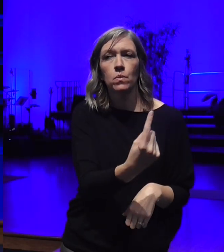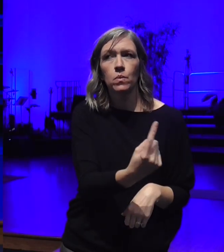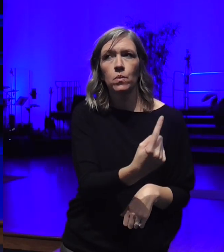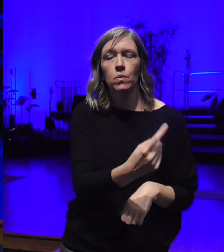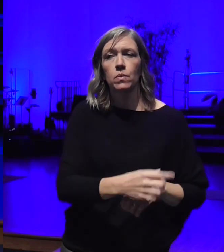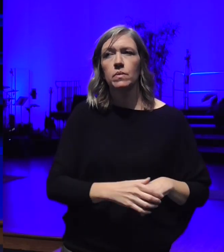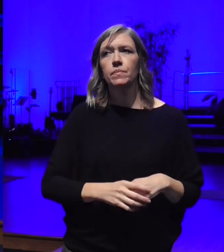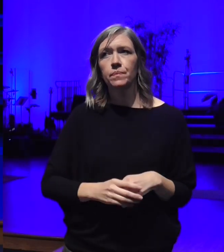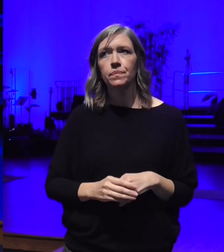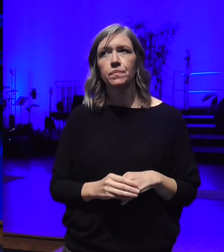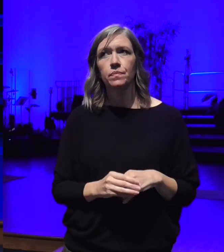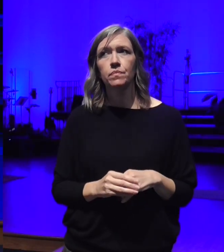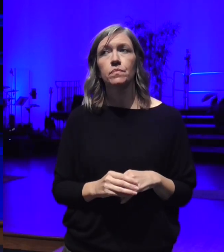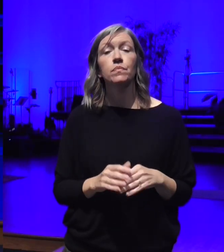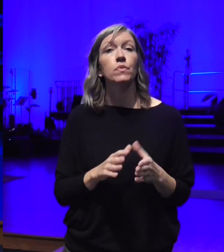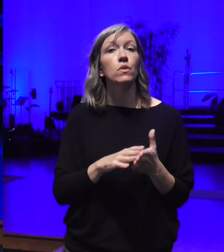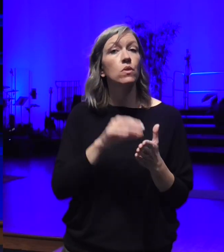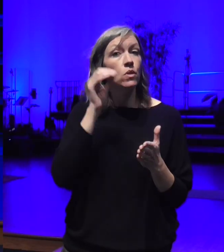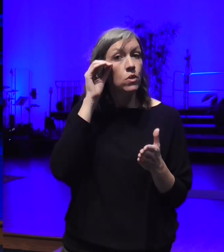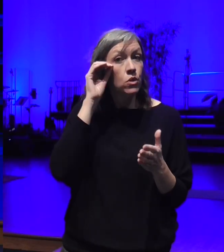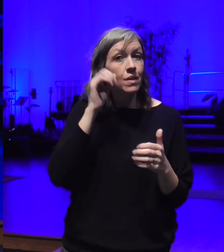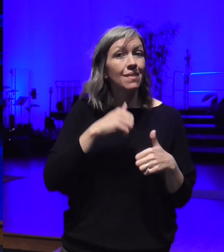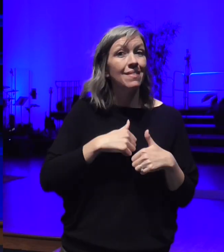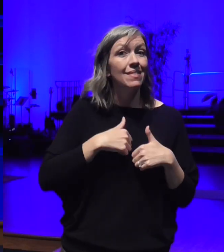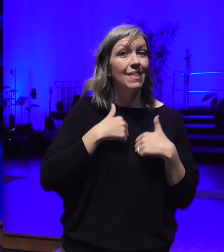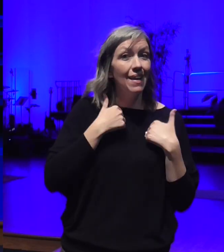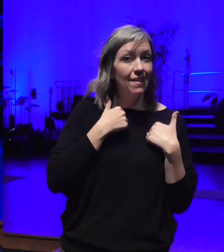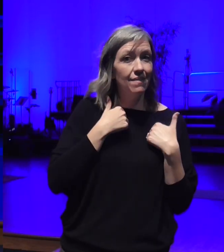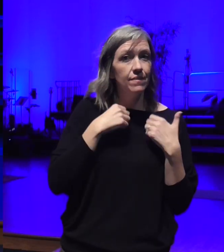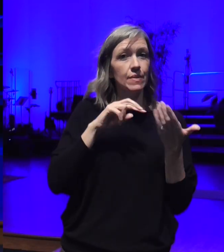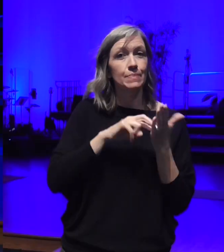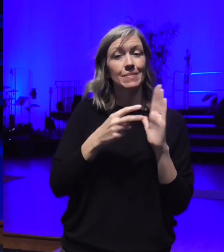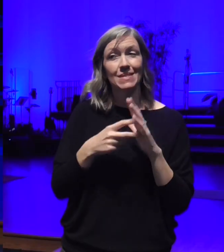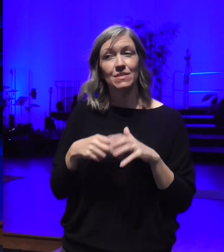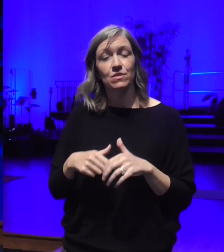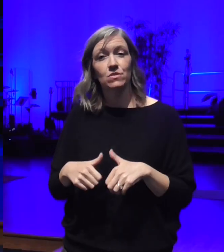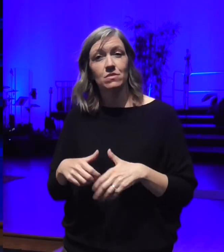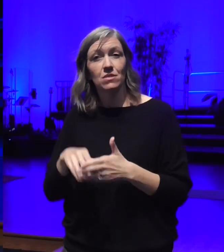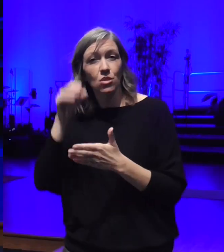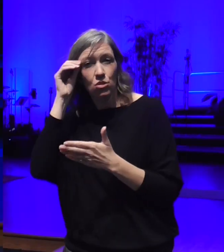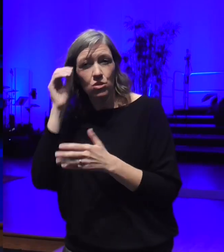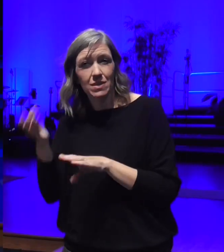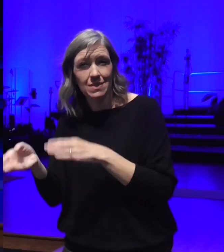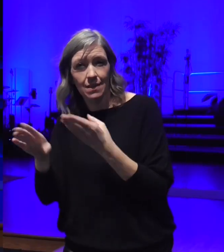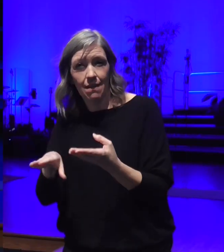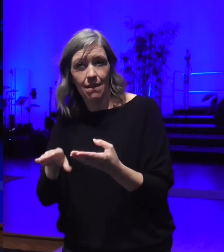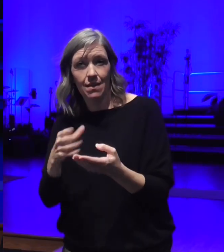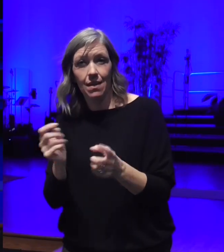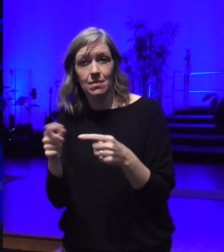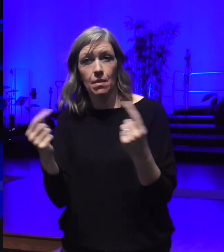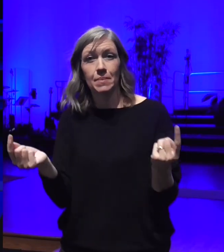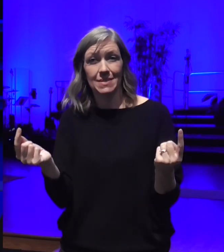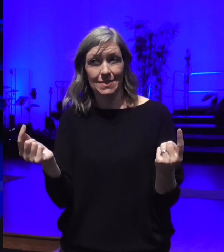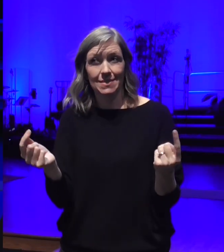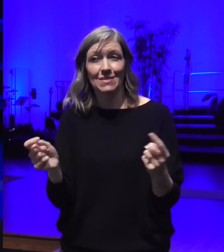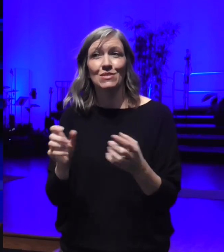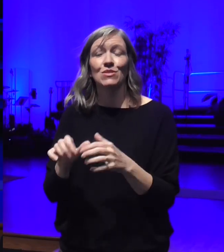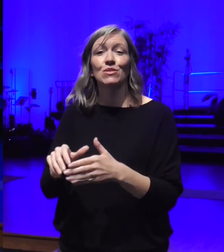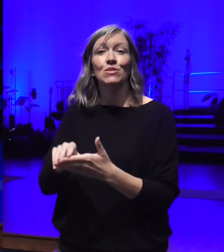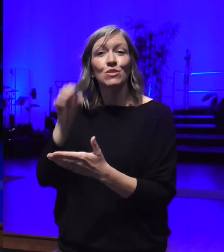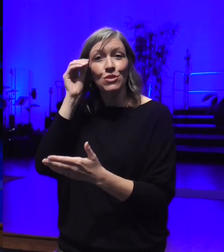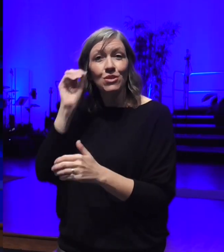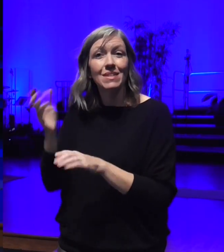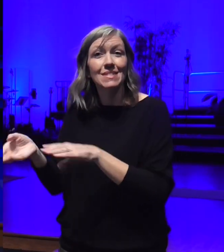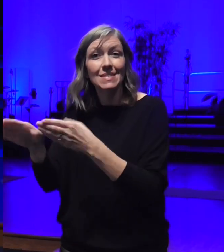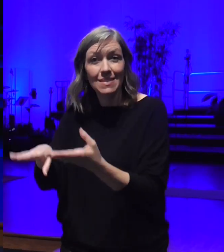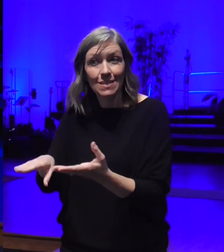Learning to live is learning to die. Learning to die is learning to live. Not saying you have to